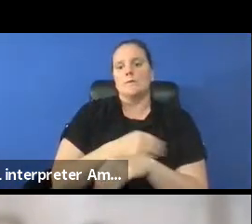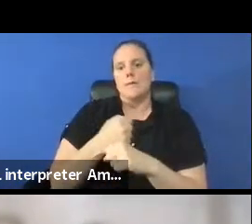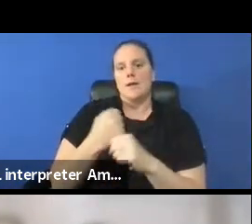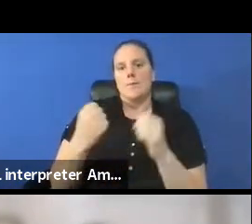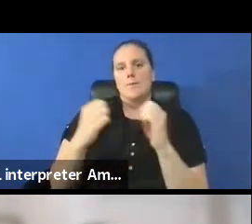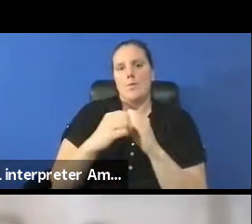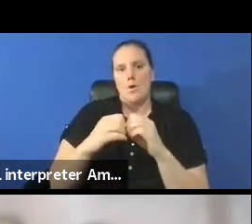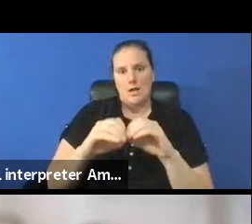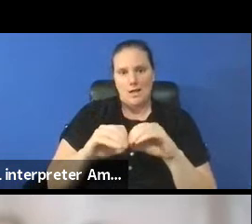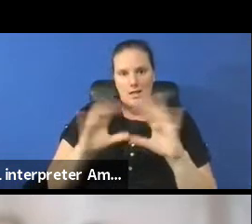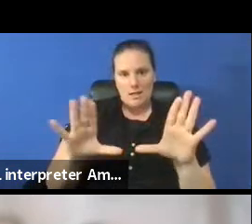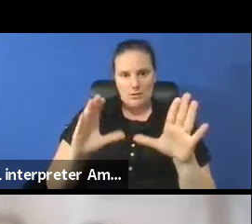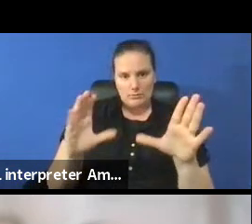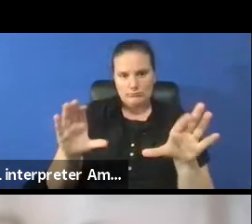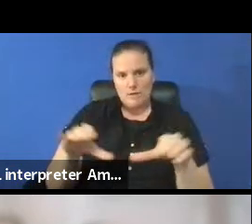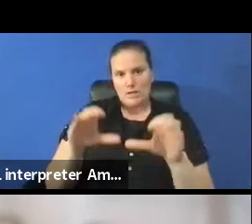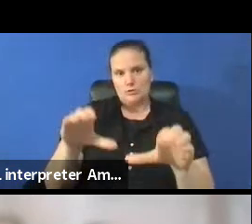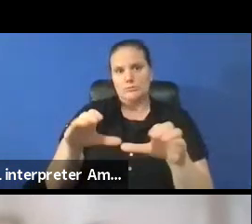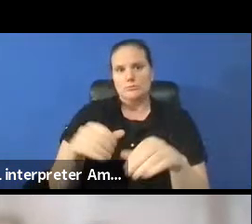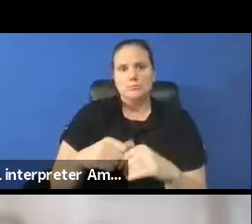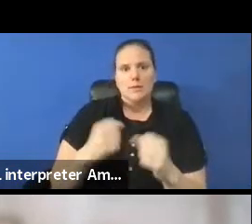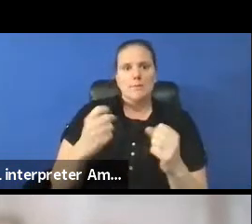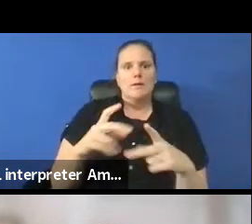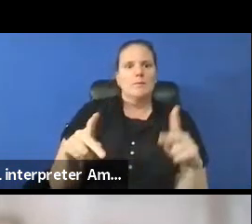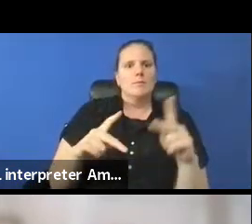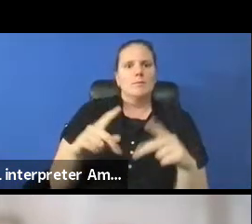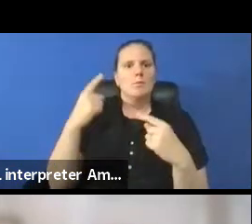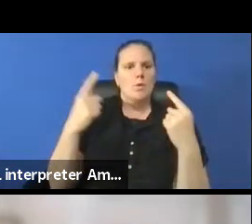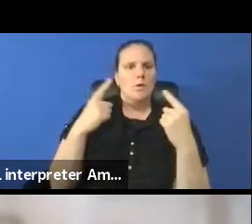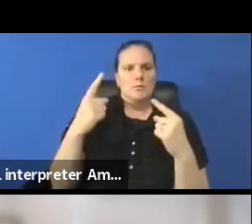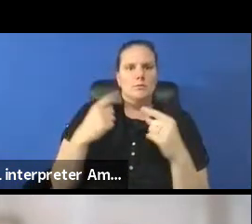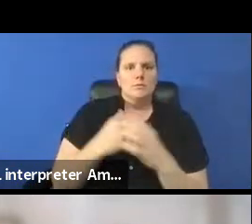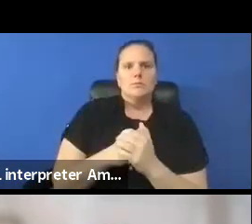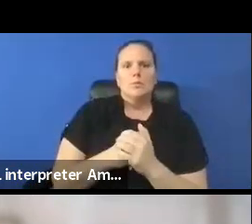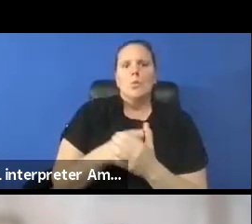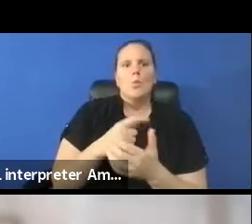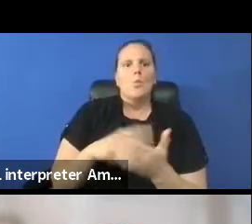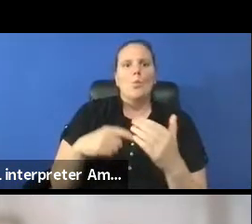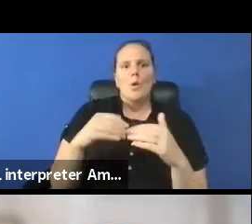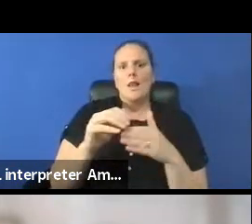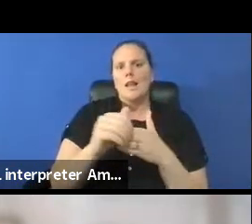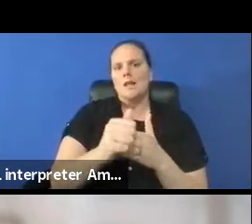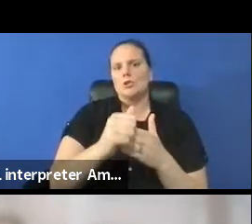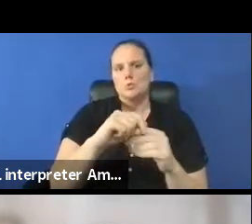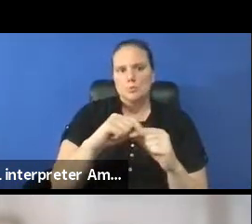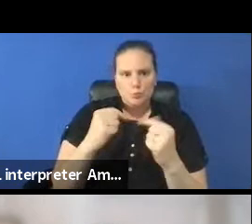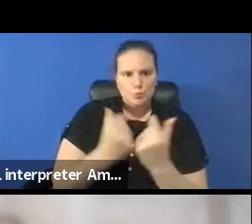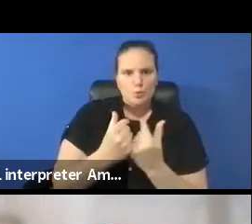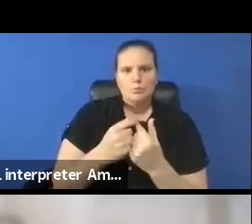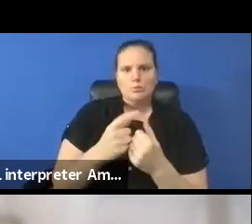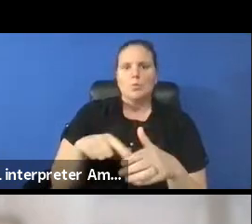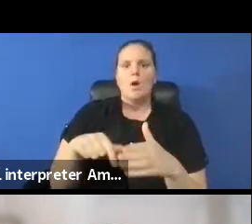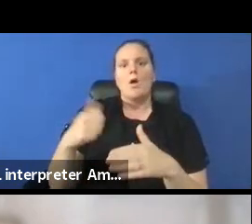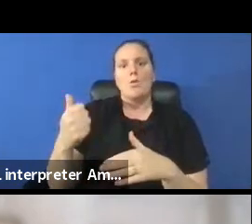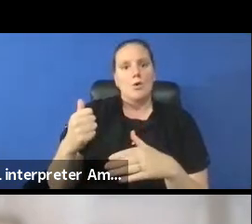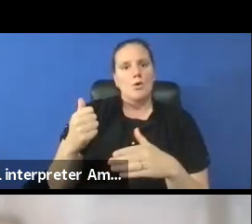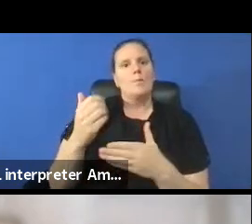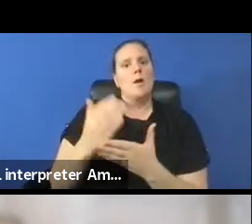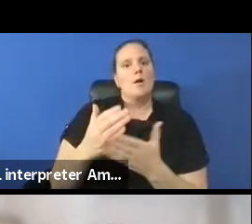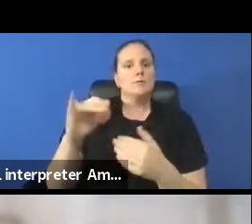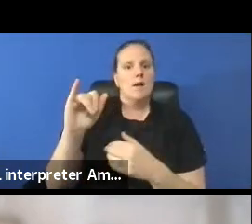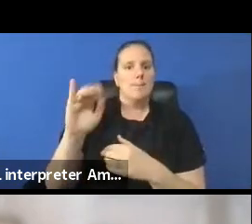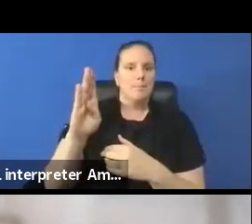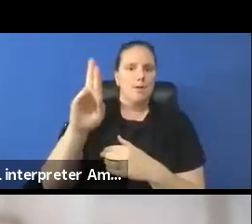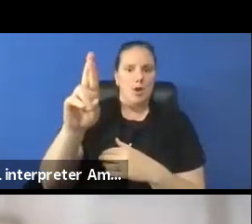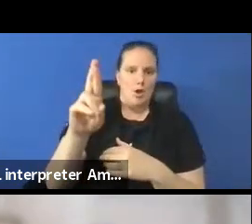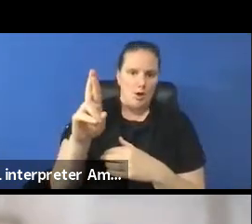clear or actionable? A lot of folks are wondering like what leadership groups, what other parts of IBR, since it is